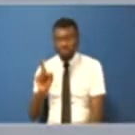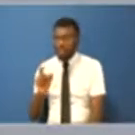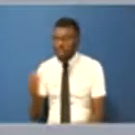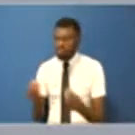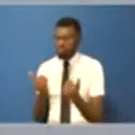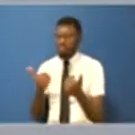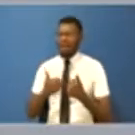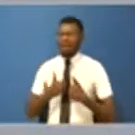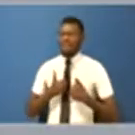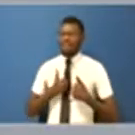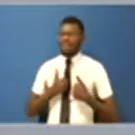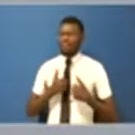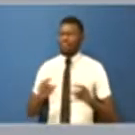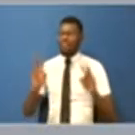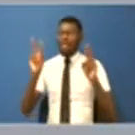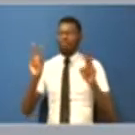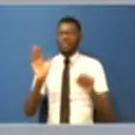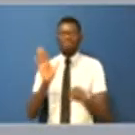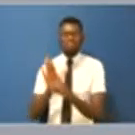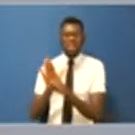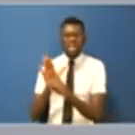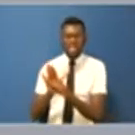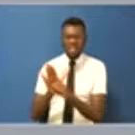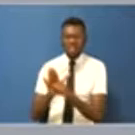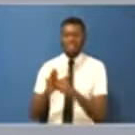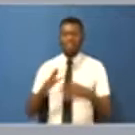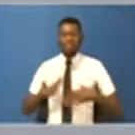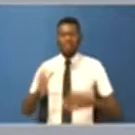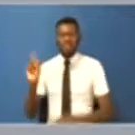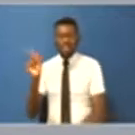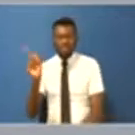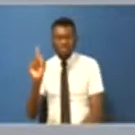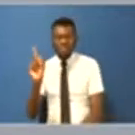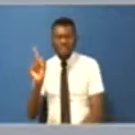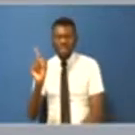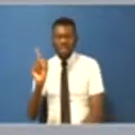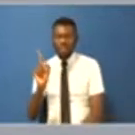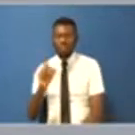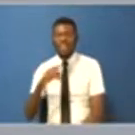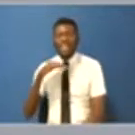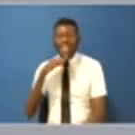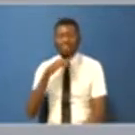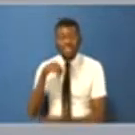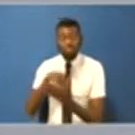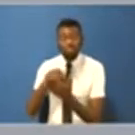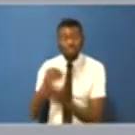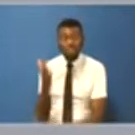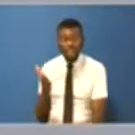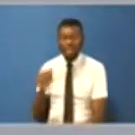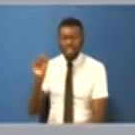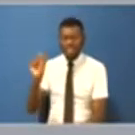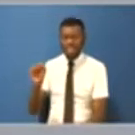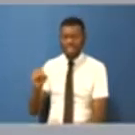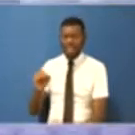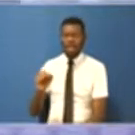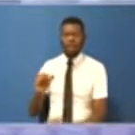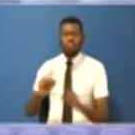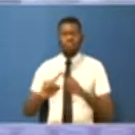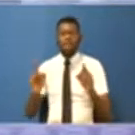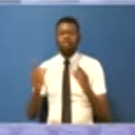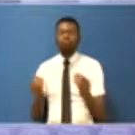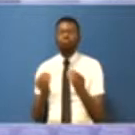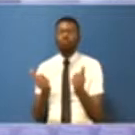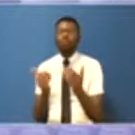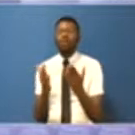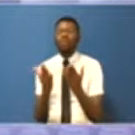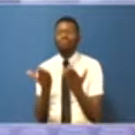solution for many issues facing the narrowbands garbage one of them garbage is one of them so how do you sort